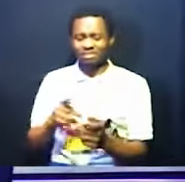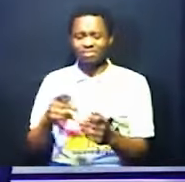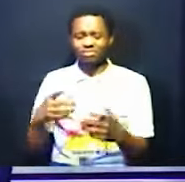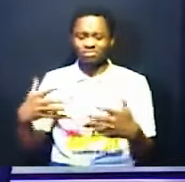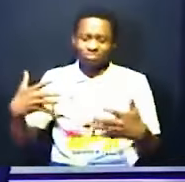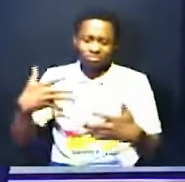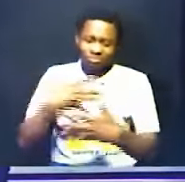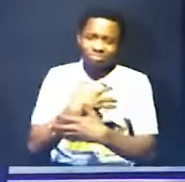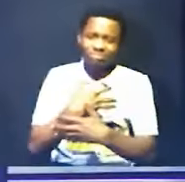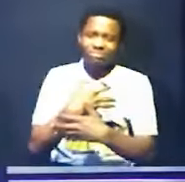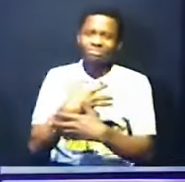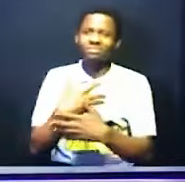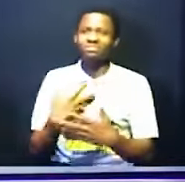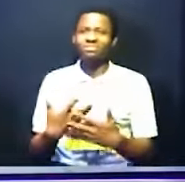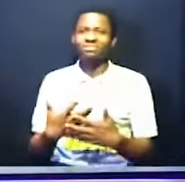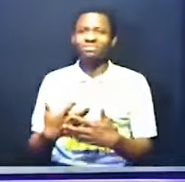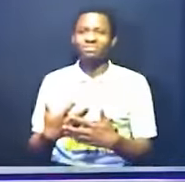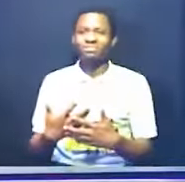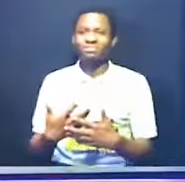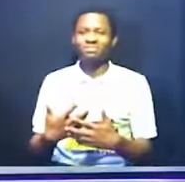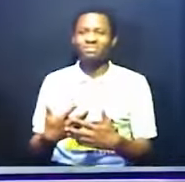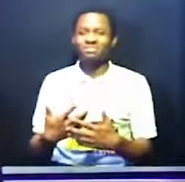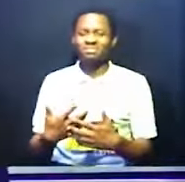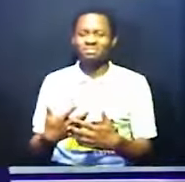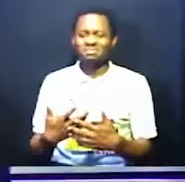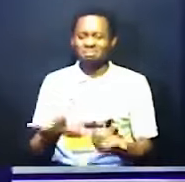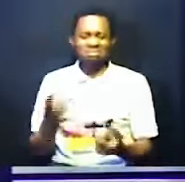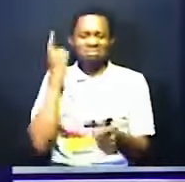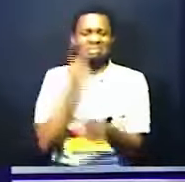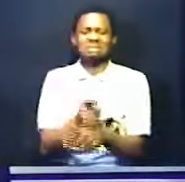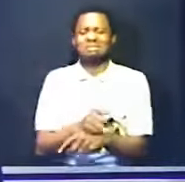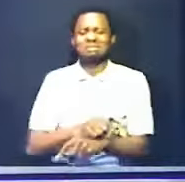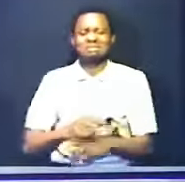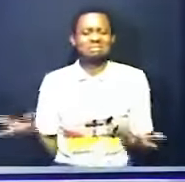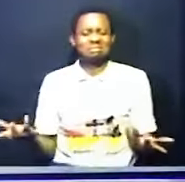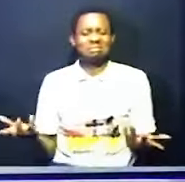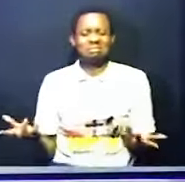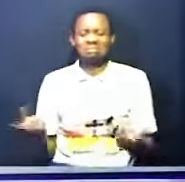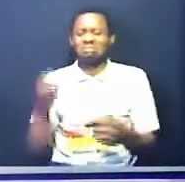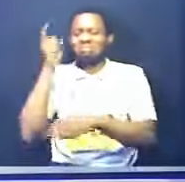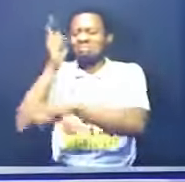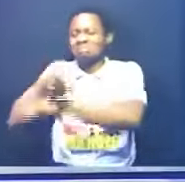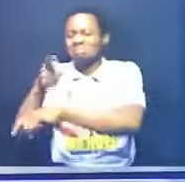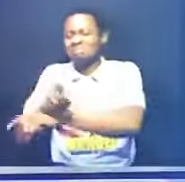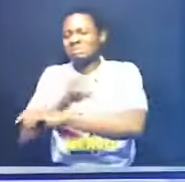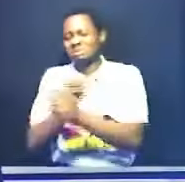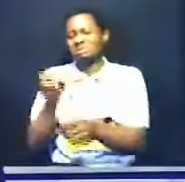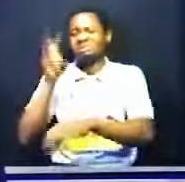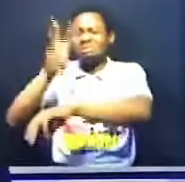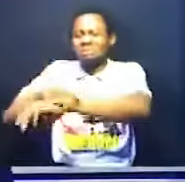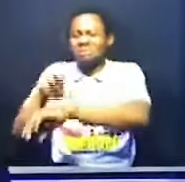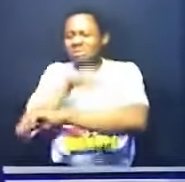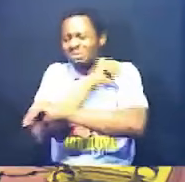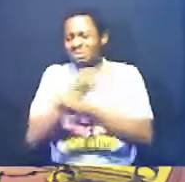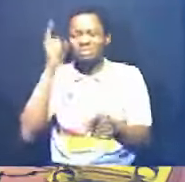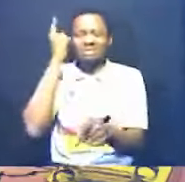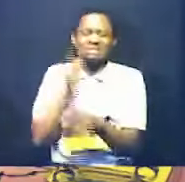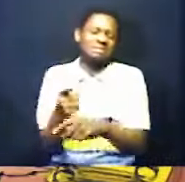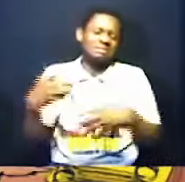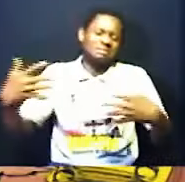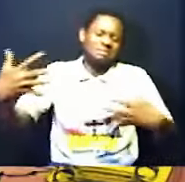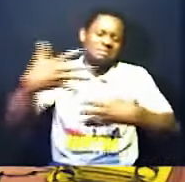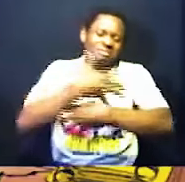atu. You see, but it was just that. And no atu nature. And the king kissed Absalom. Ohene ye na